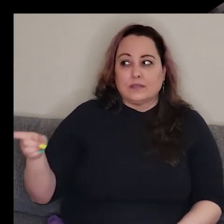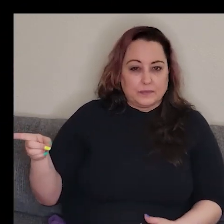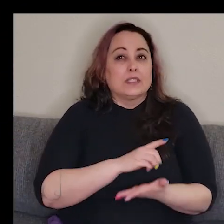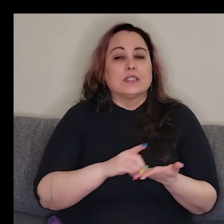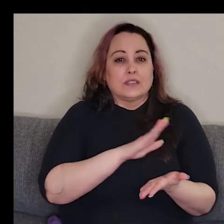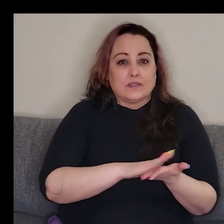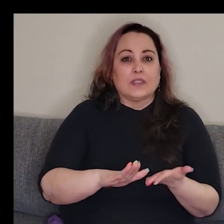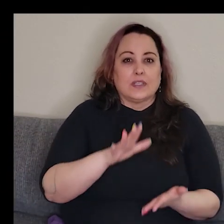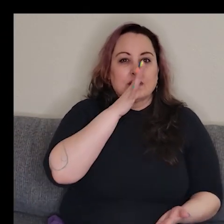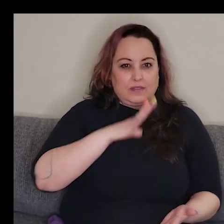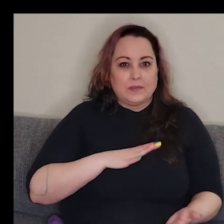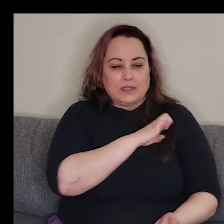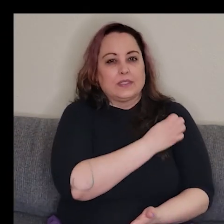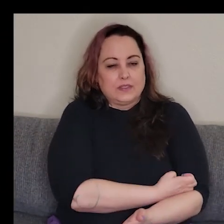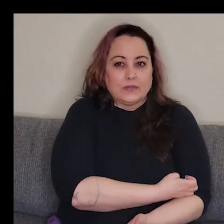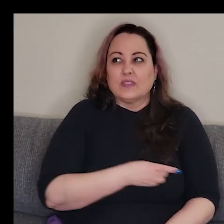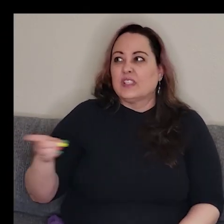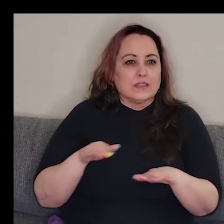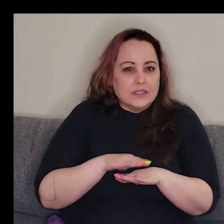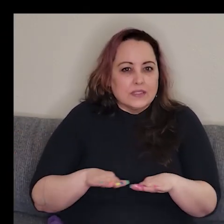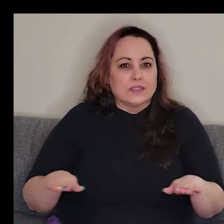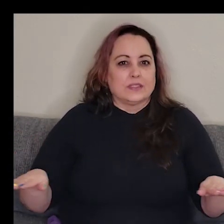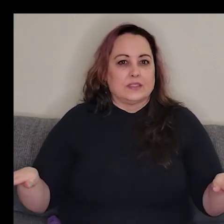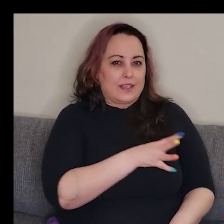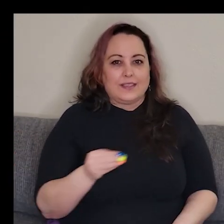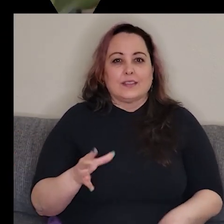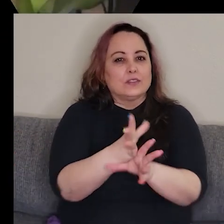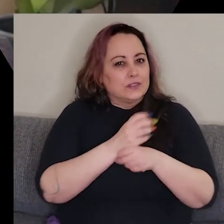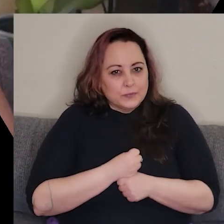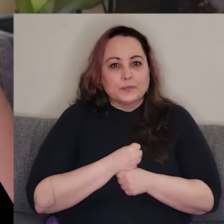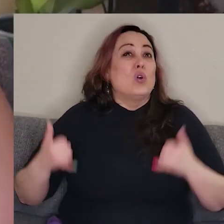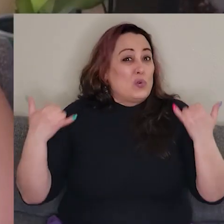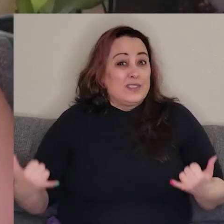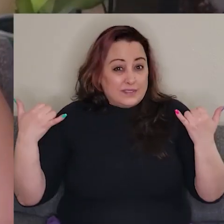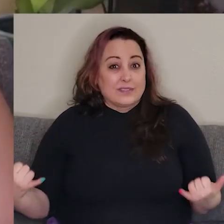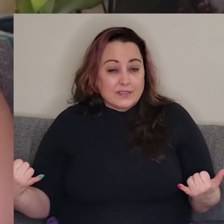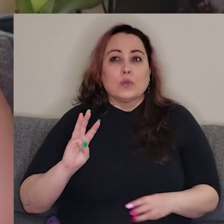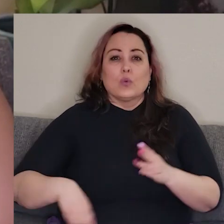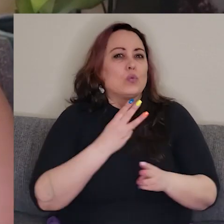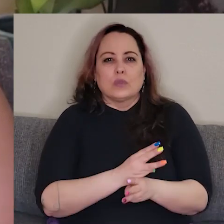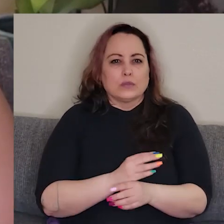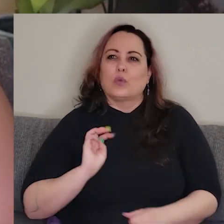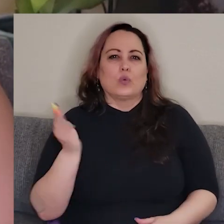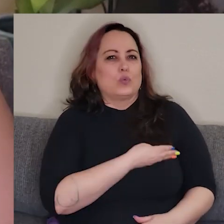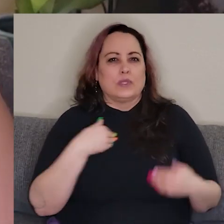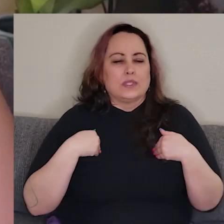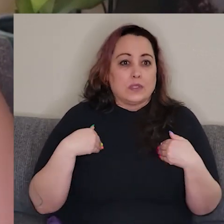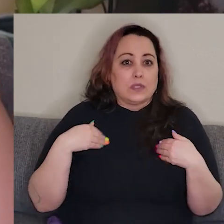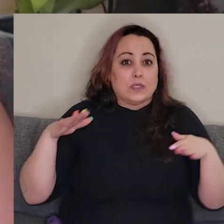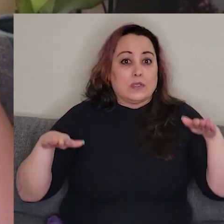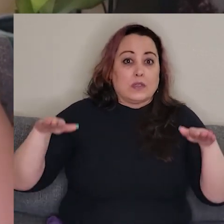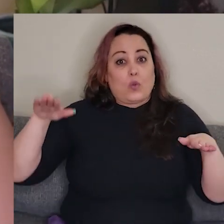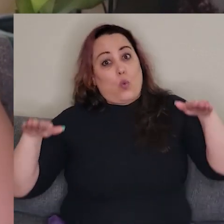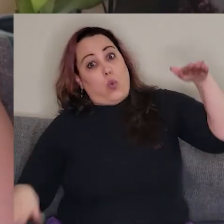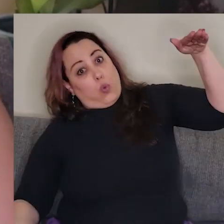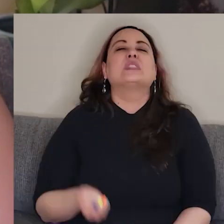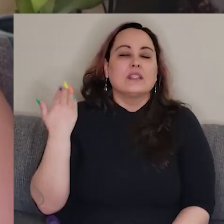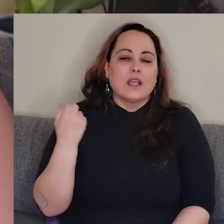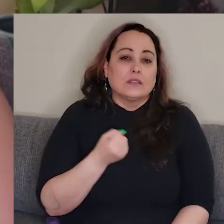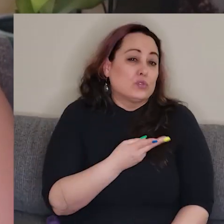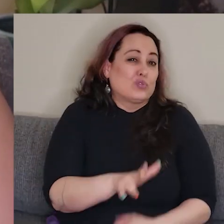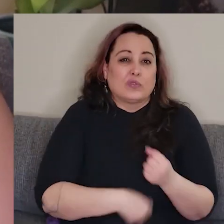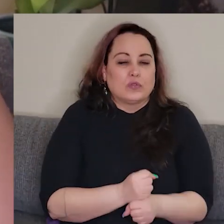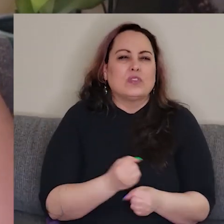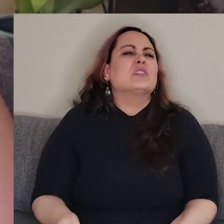divine feminine energy. It's still and receptive. Right now, we have a severe imbalance of